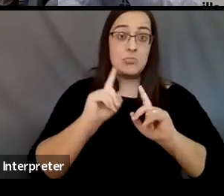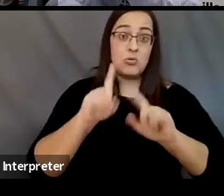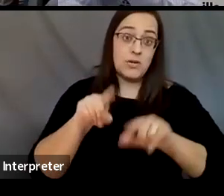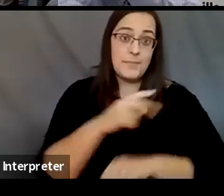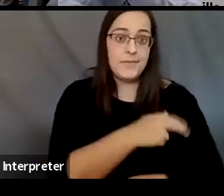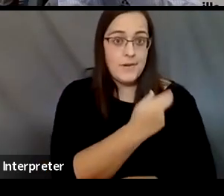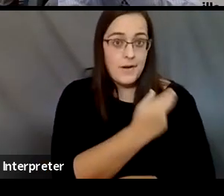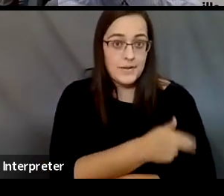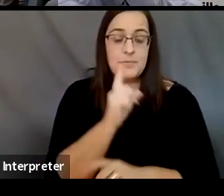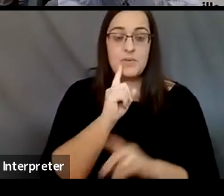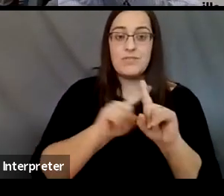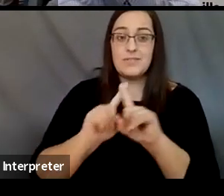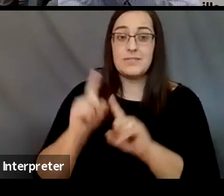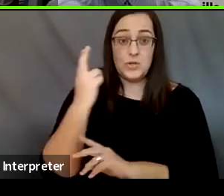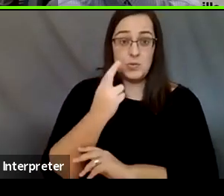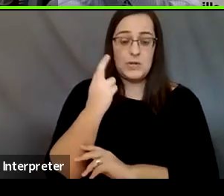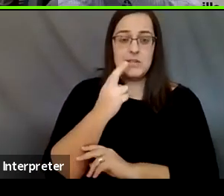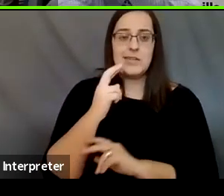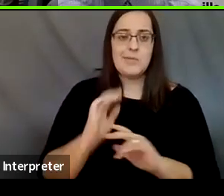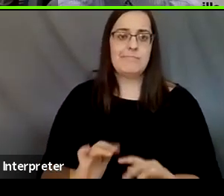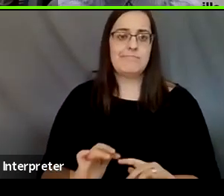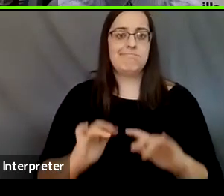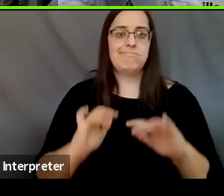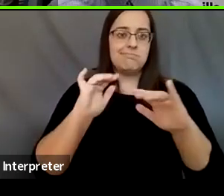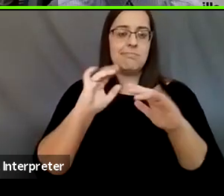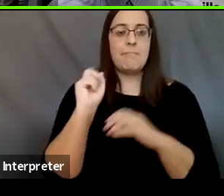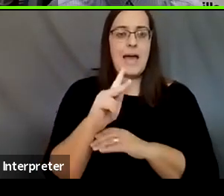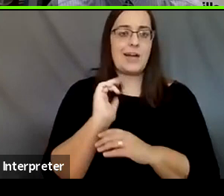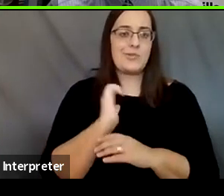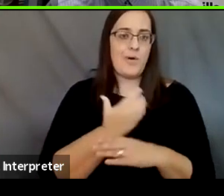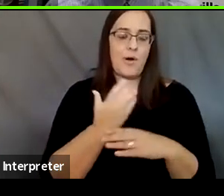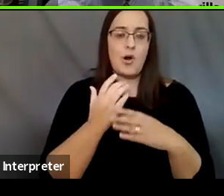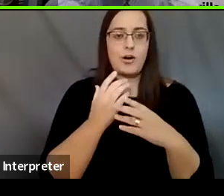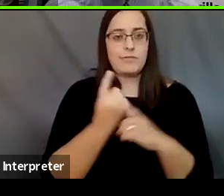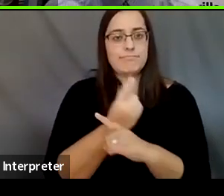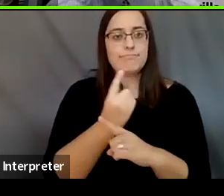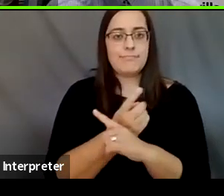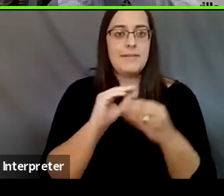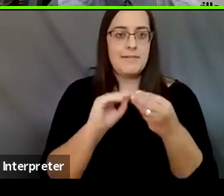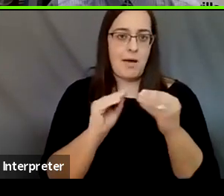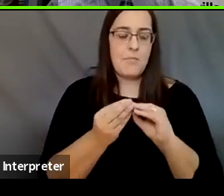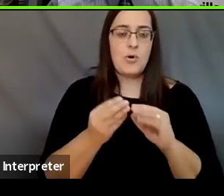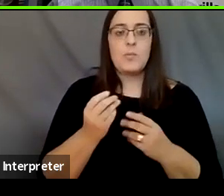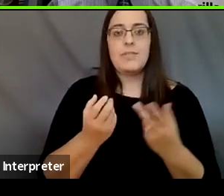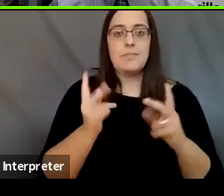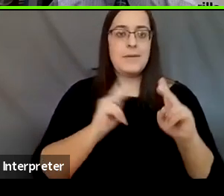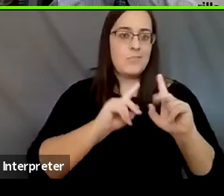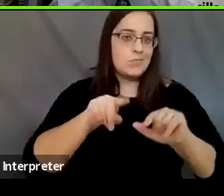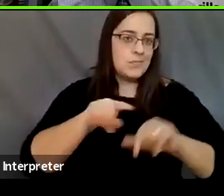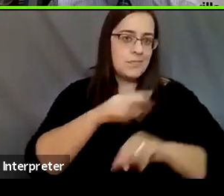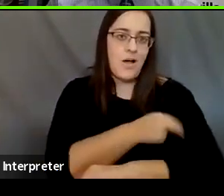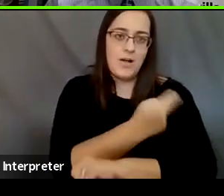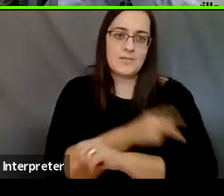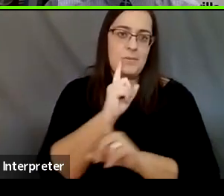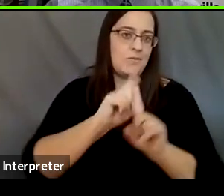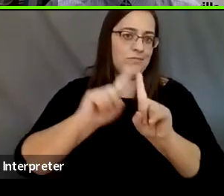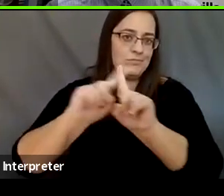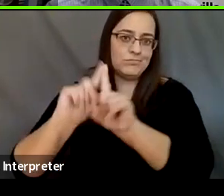our occupancy. We're back up to where we were before COVID with regard to hospital occupancy.